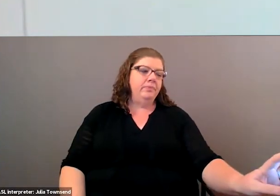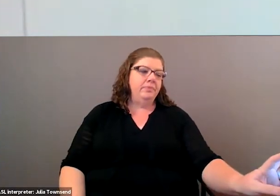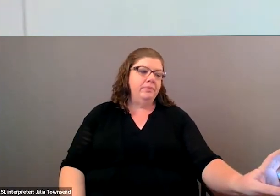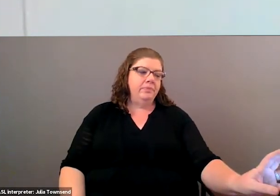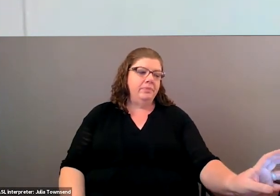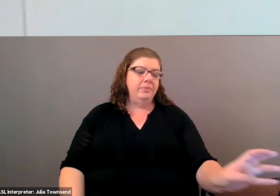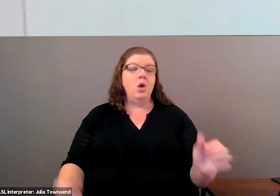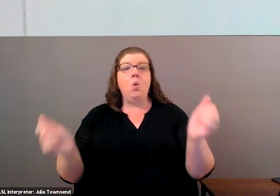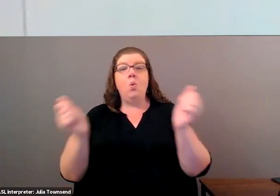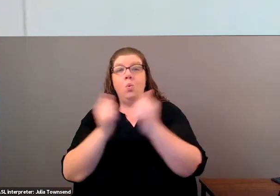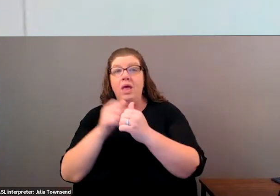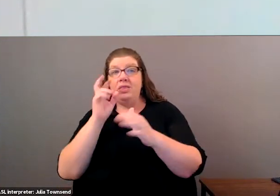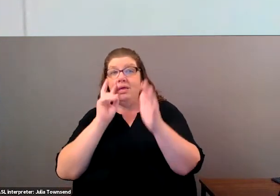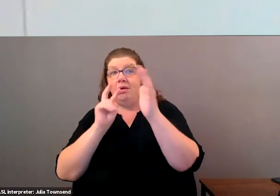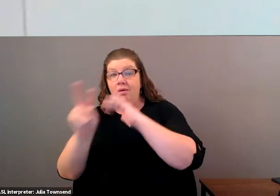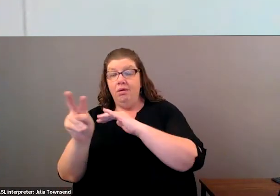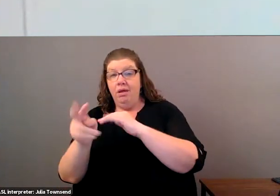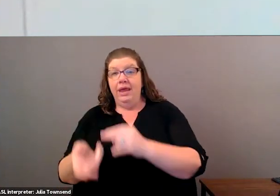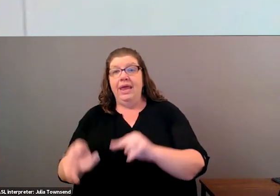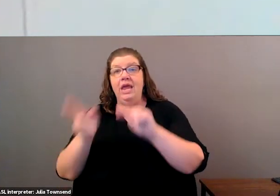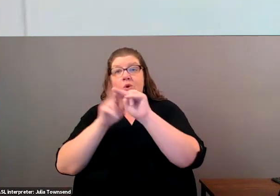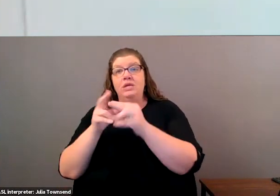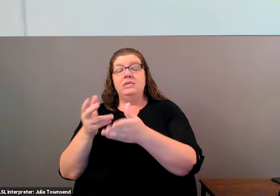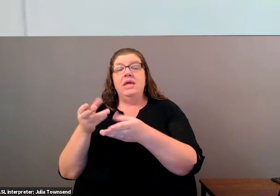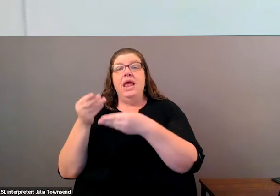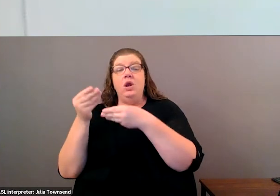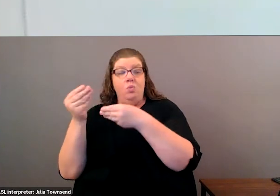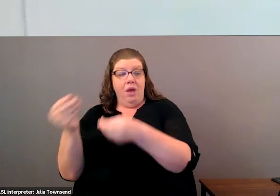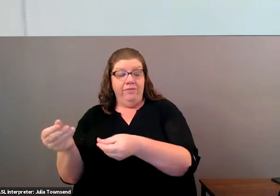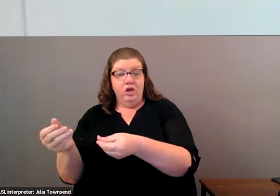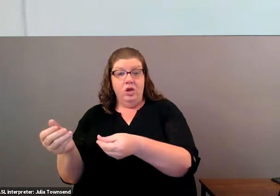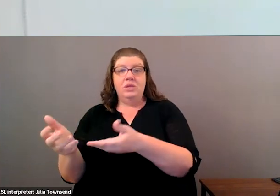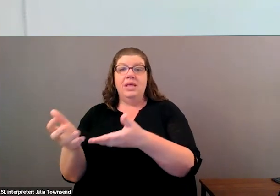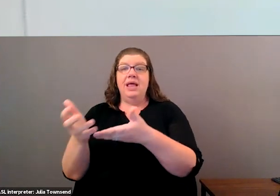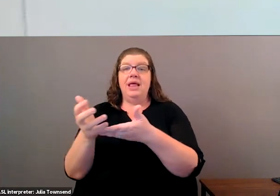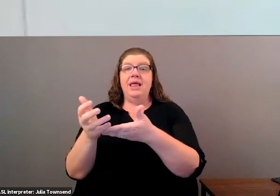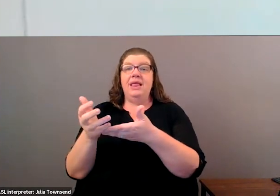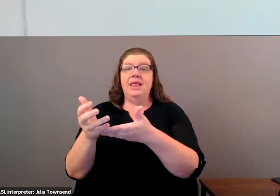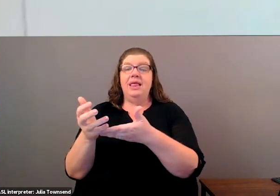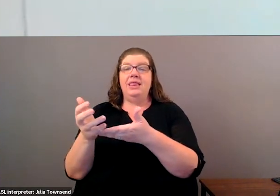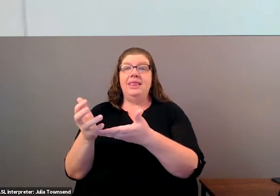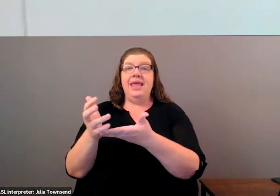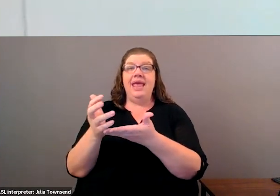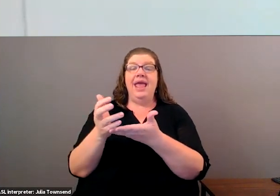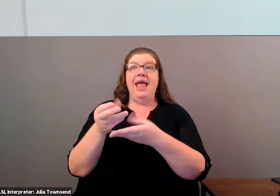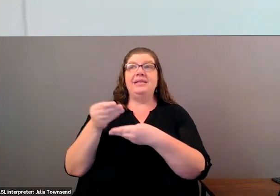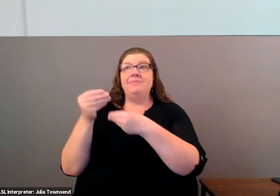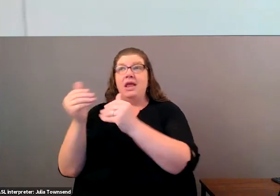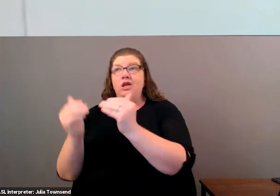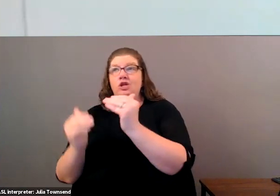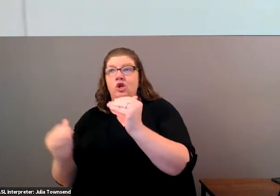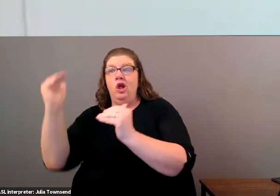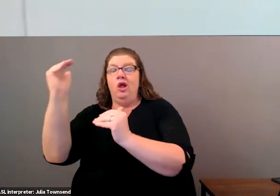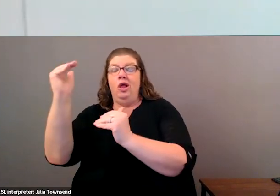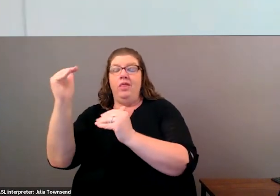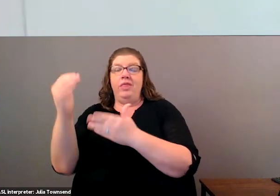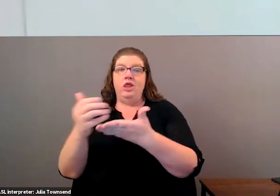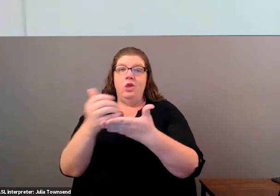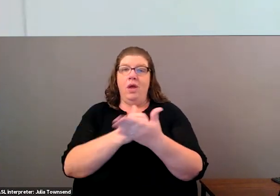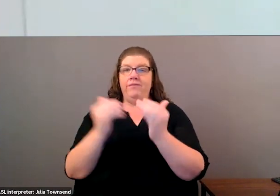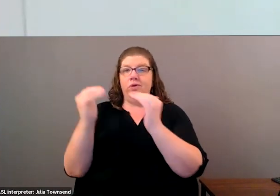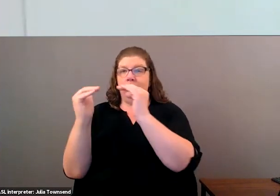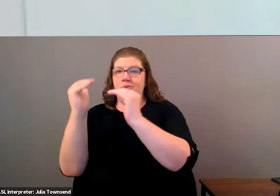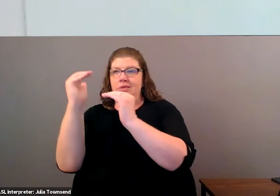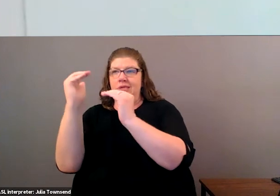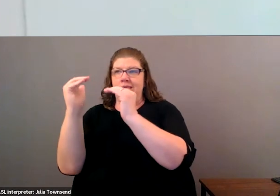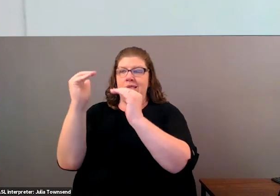projected increase in revenues, the expenditures, as you can see, are outpacing the revenues. We will continue to